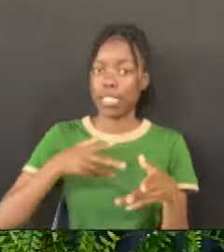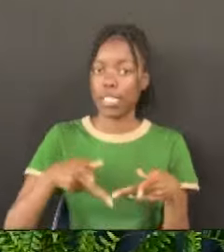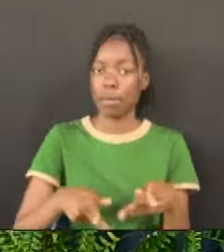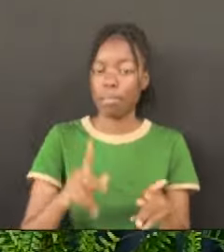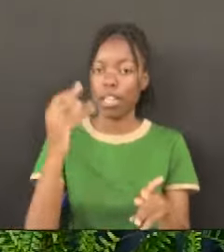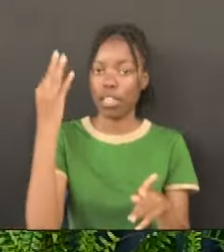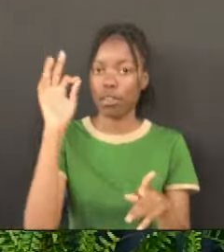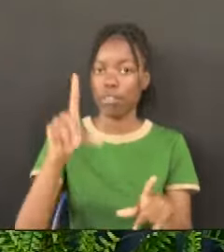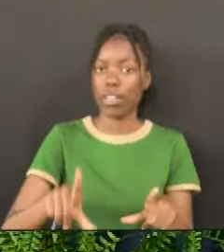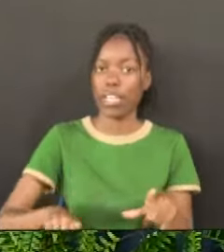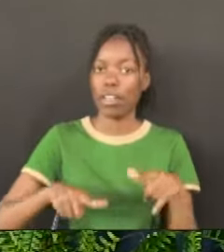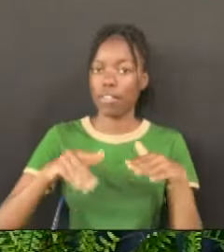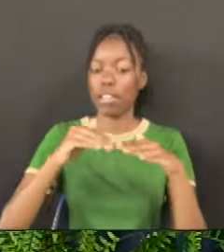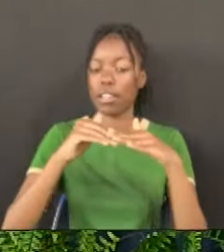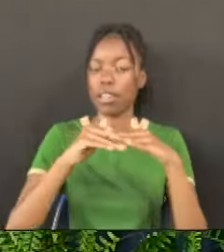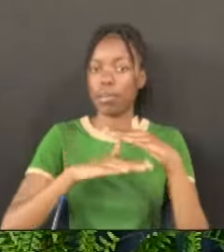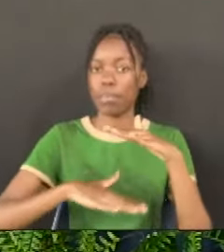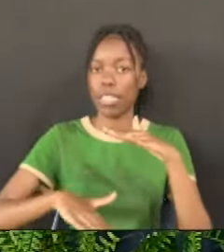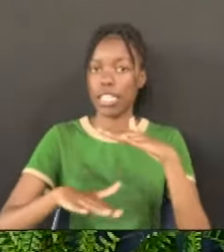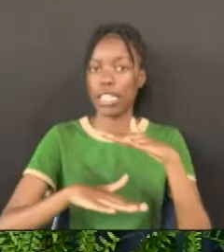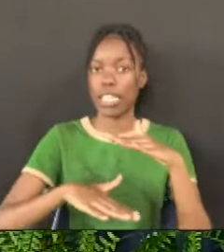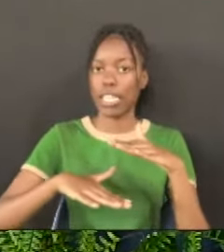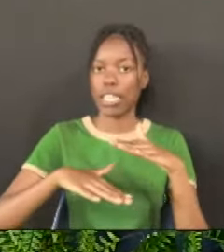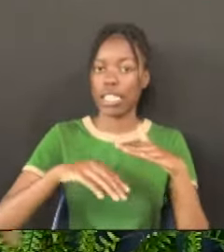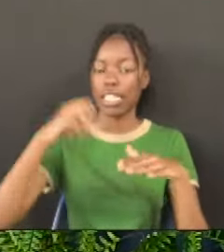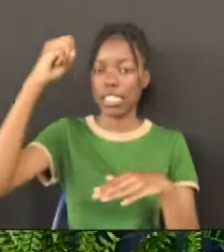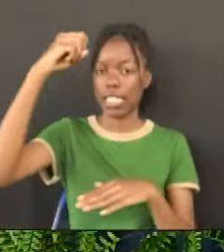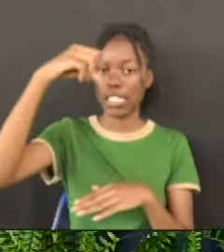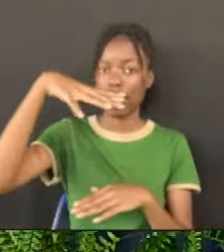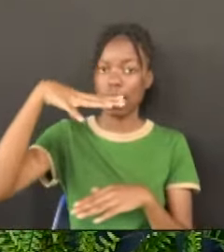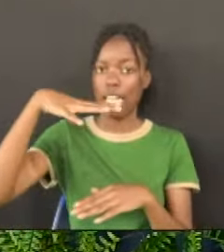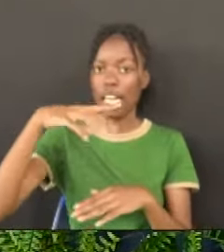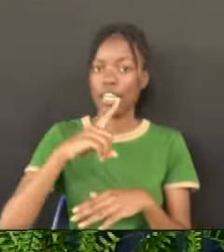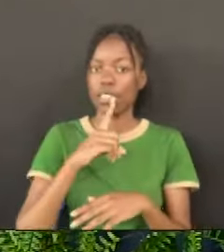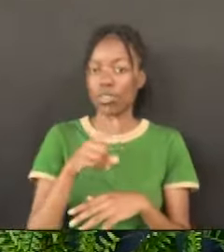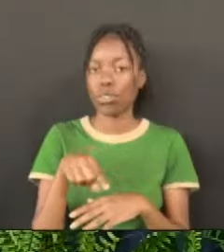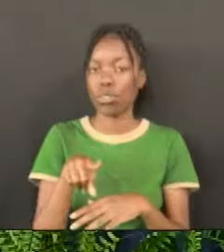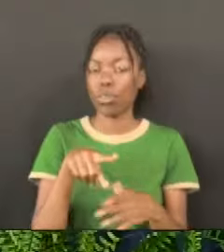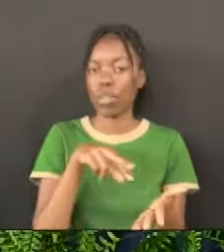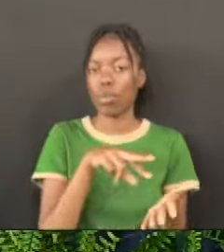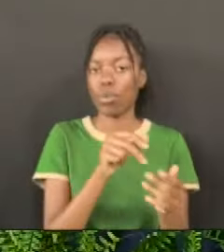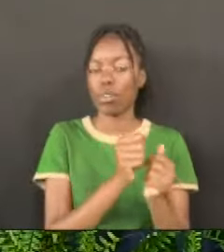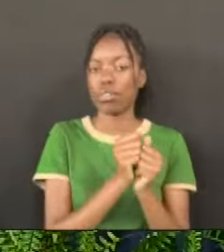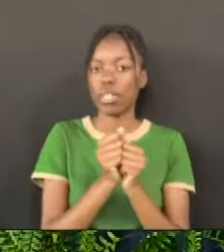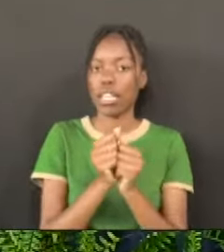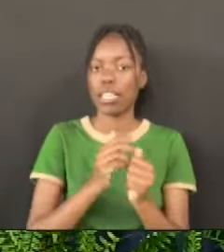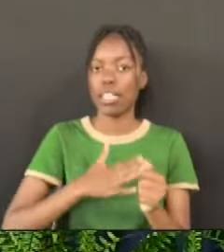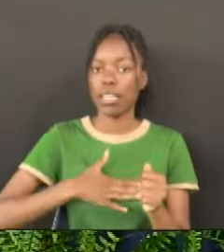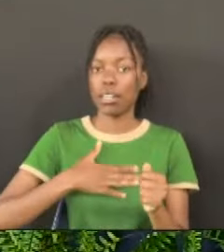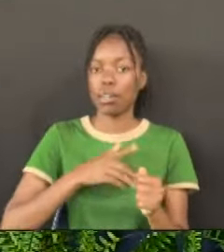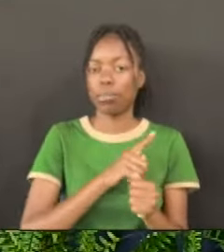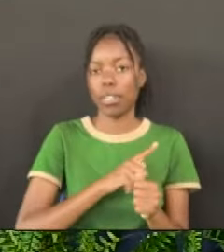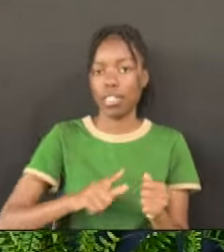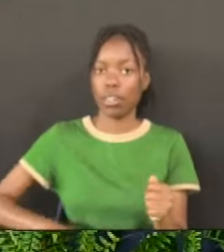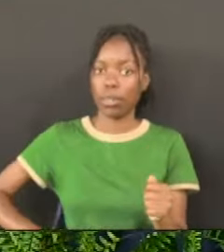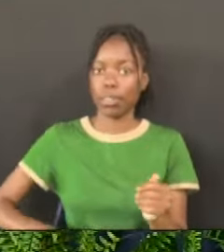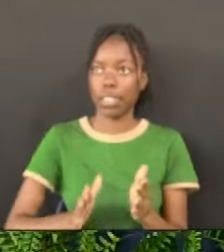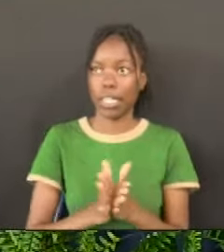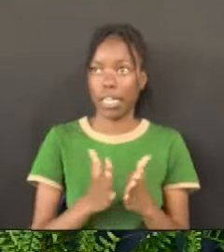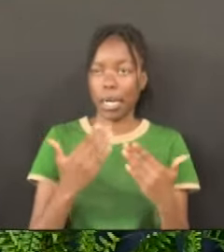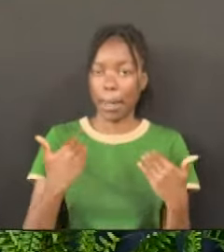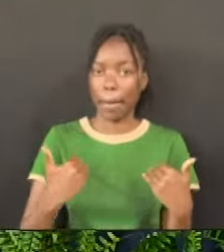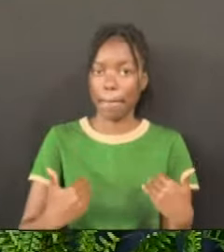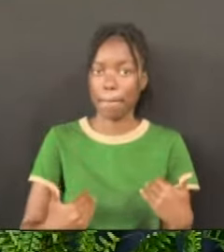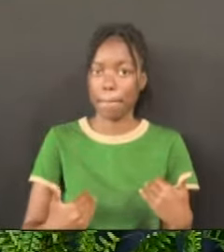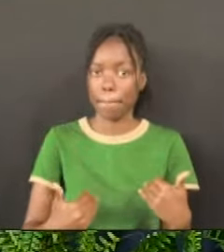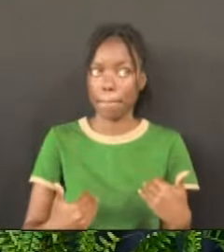beneath a sunny sky, and so we walk together, my Lord and I. I